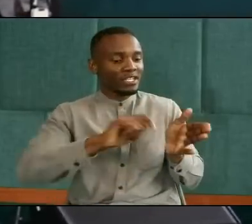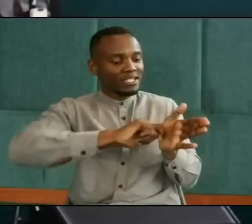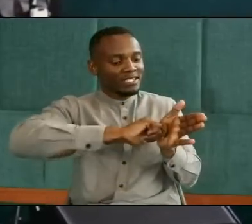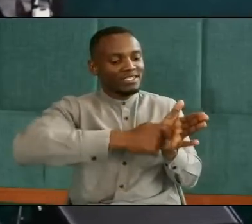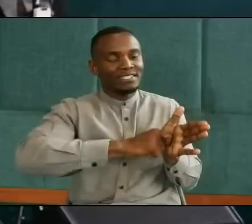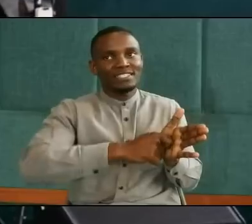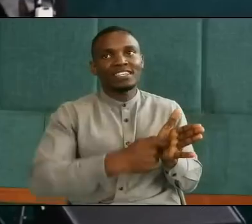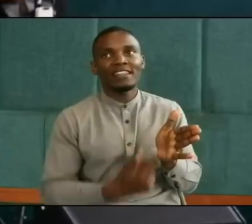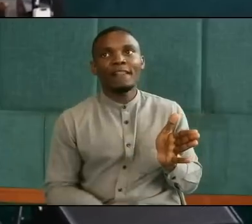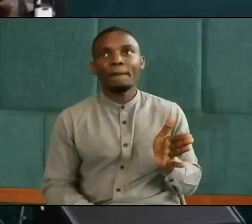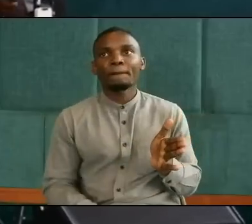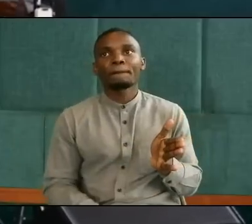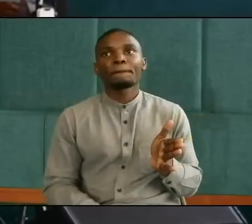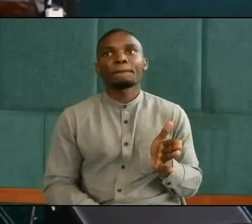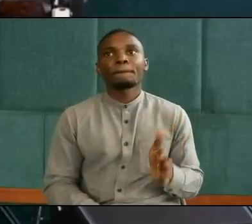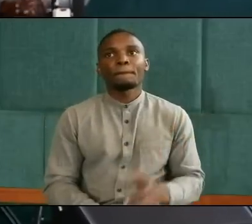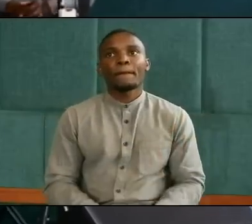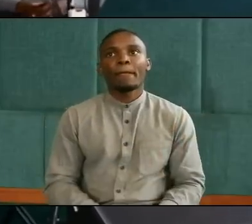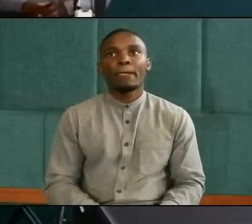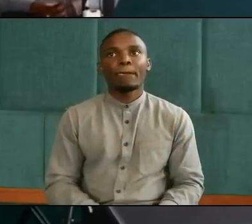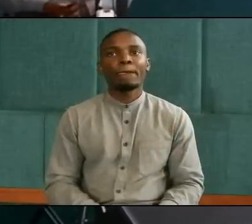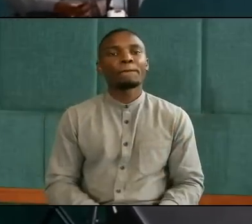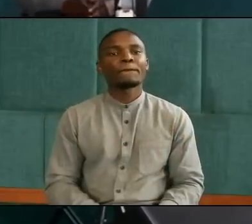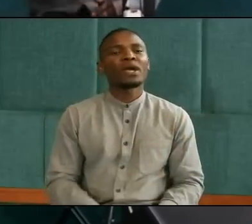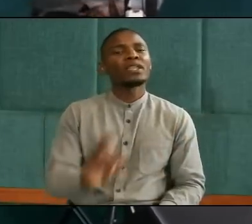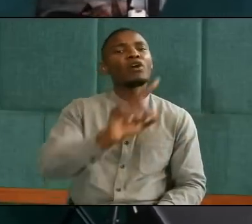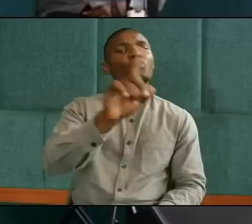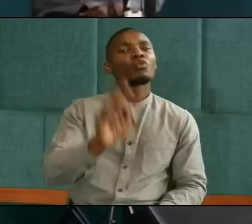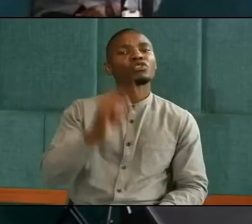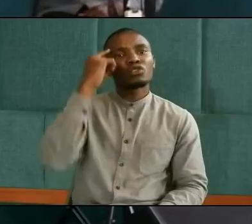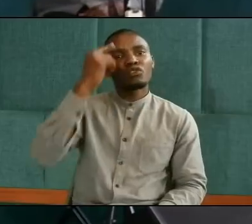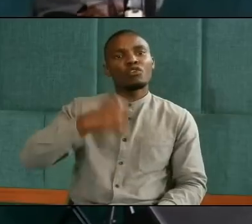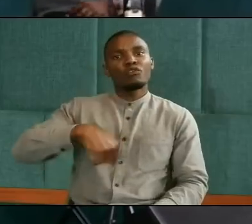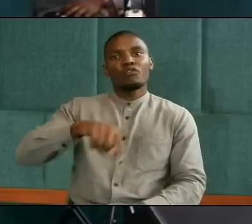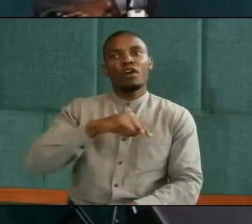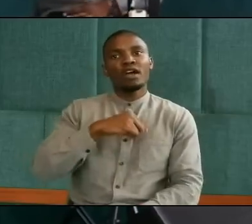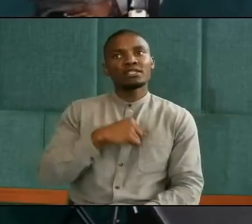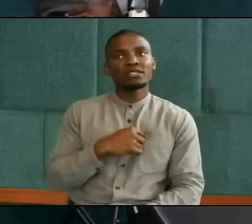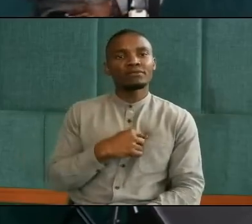Look at them. That's what we just read a while ago. Question then for us.